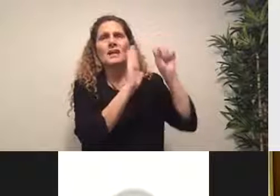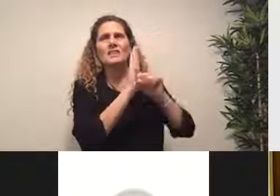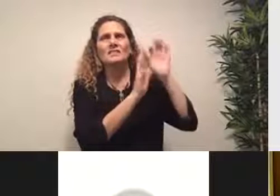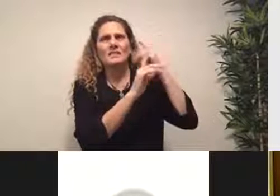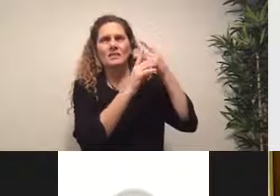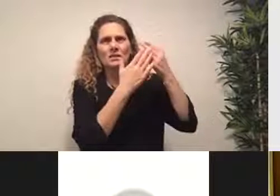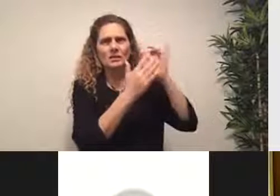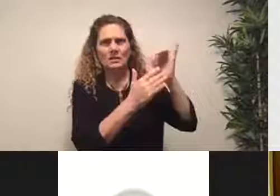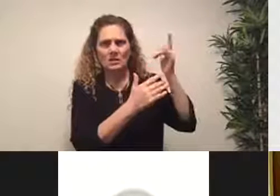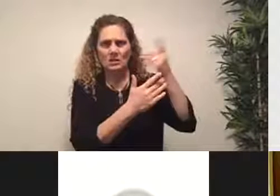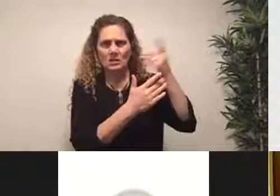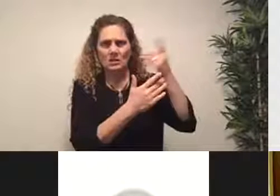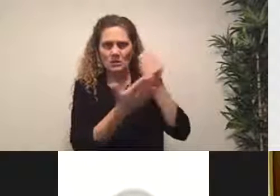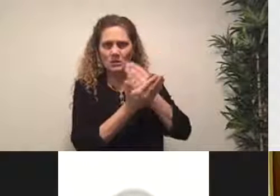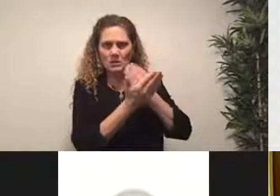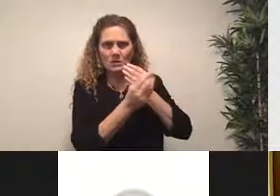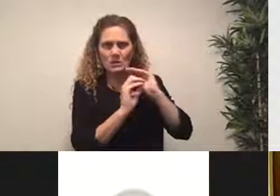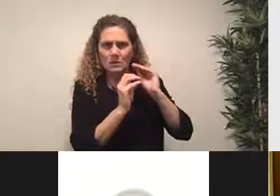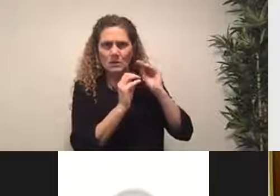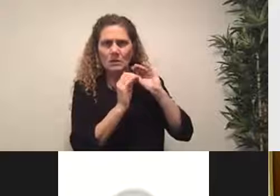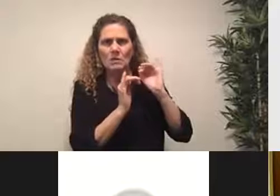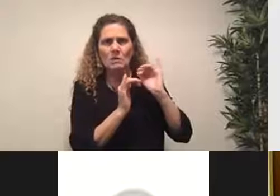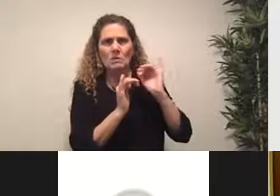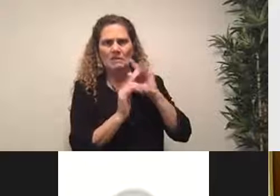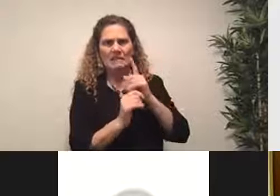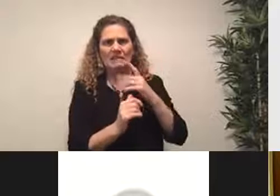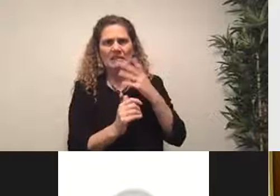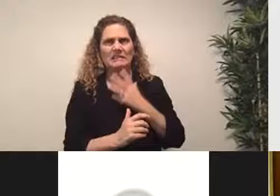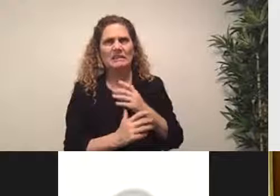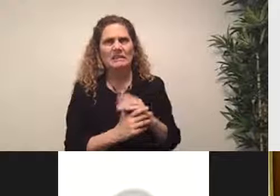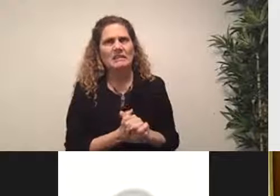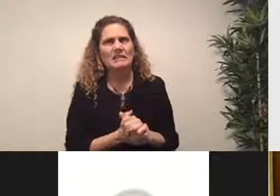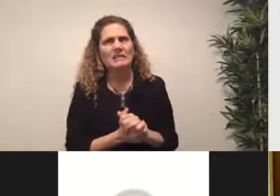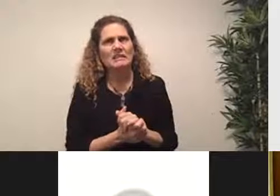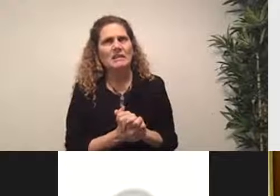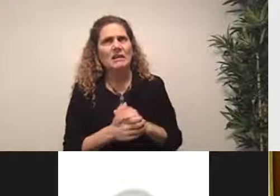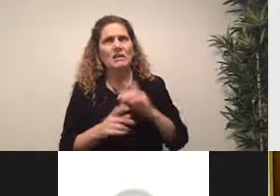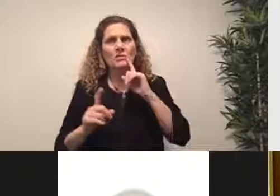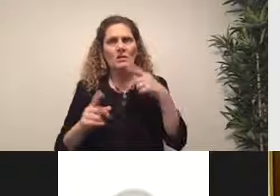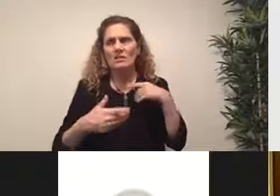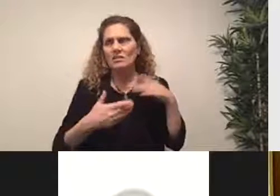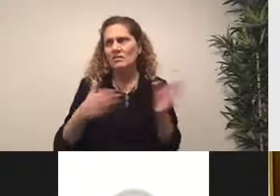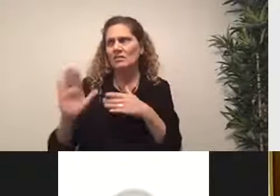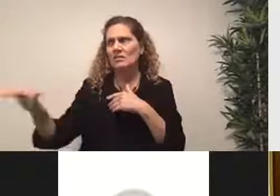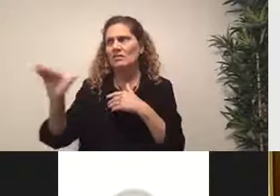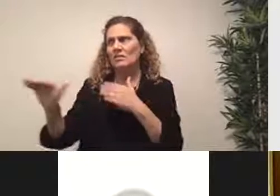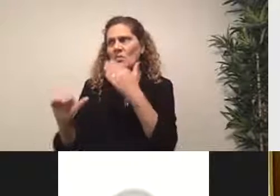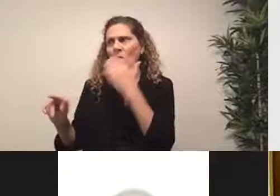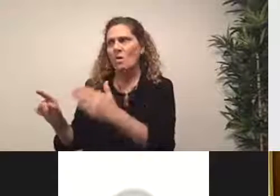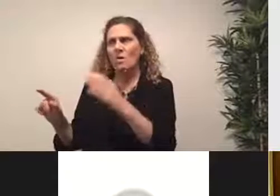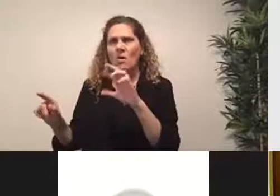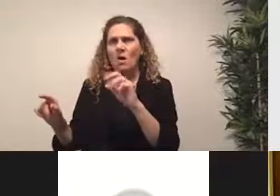county executive for speaking out on this. I agree wholeheartedly with the concerns that he has raised. And all you have to do is look at our